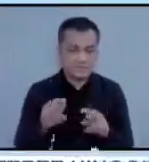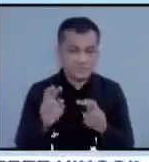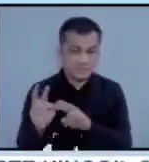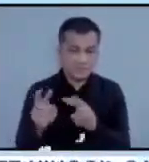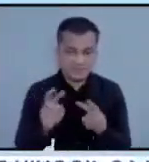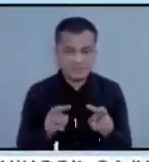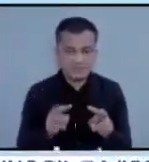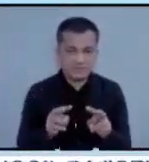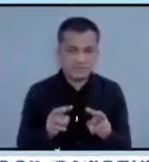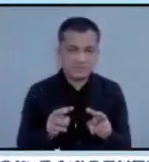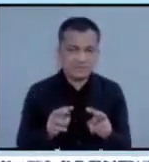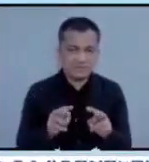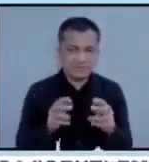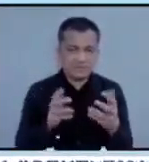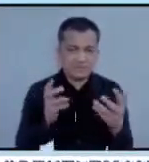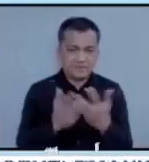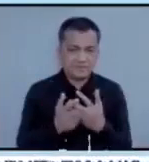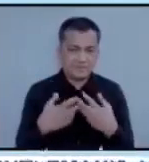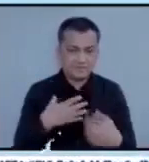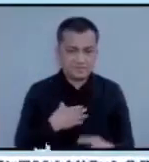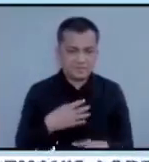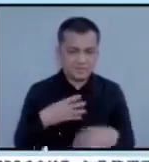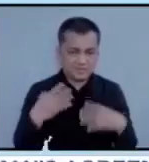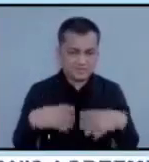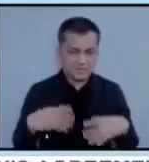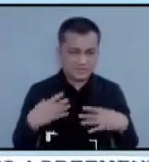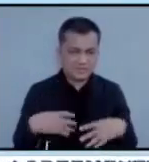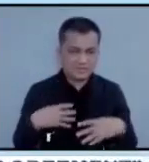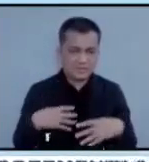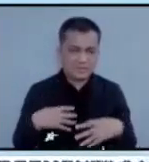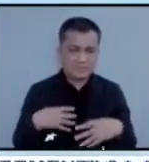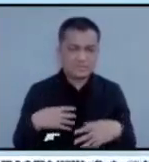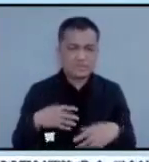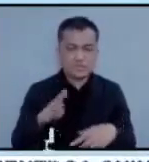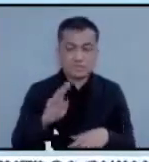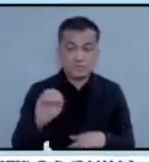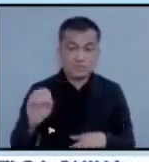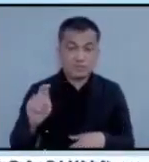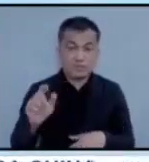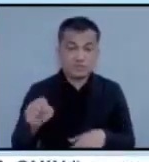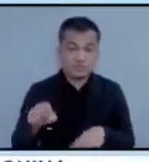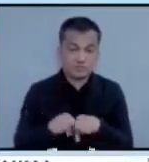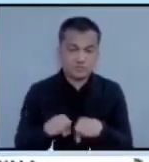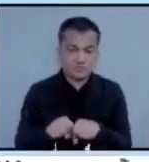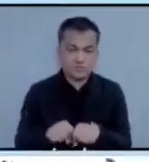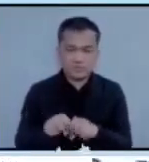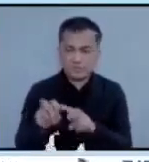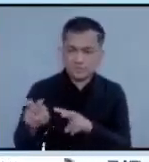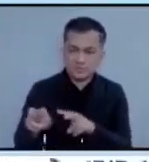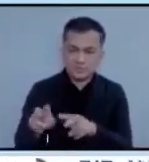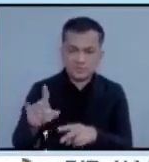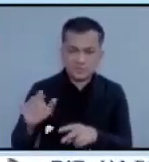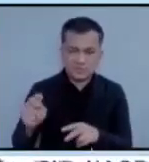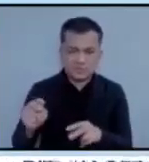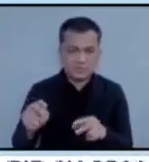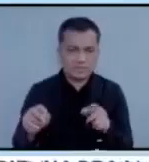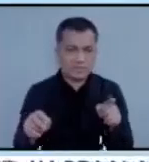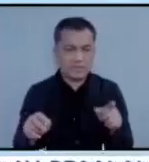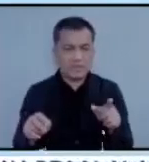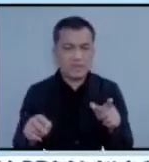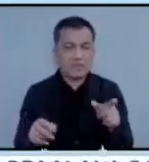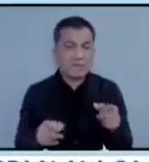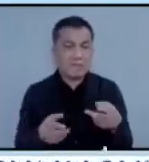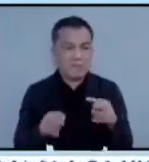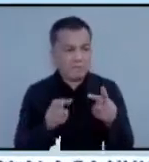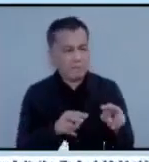kanilang matching white outfits and cowboy boots. Hinangaan din ng fans ang beauty ni Lorin at Blythe na ayon sa kanila